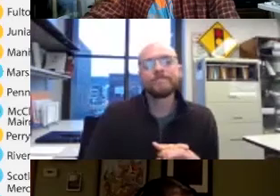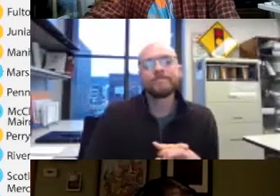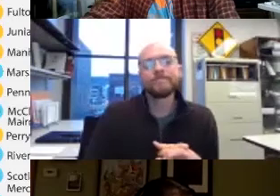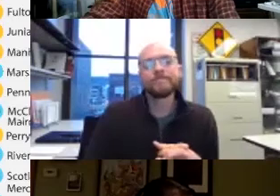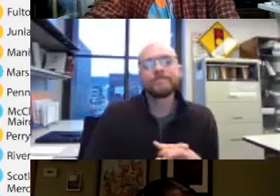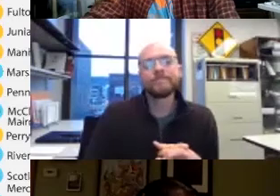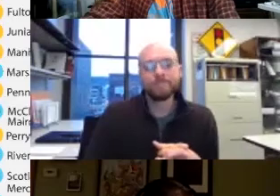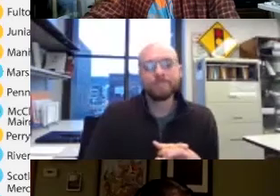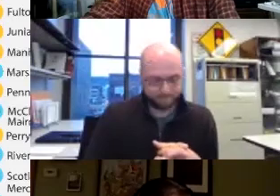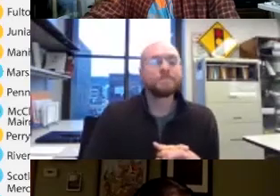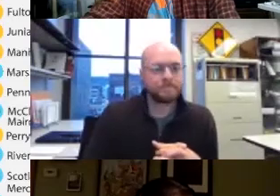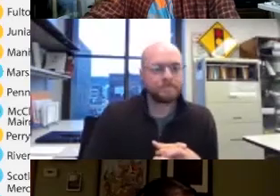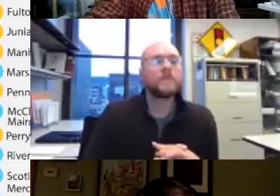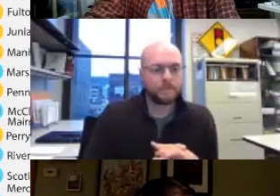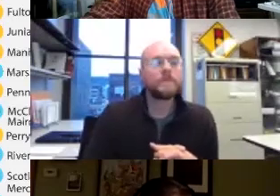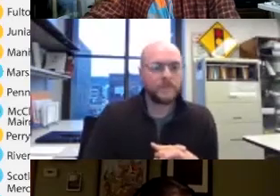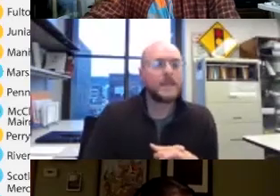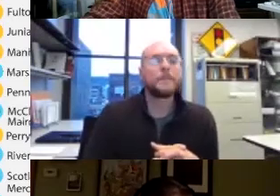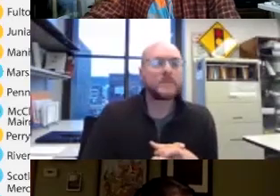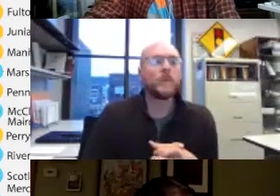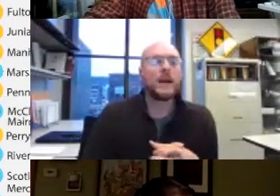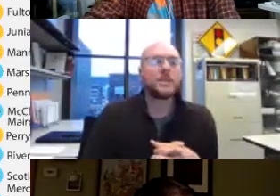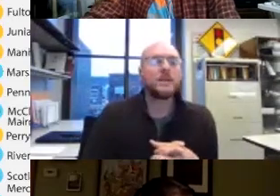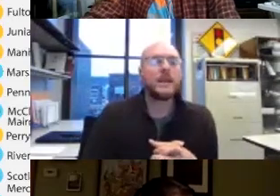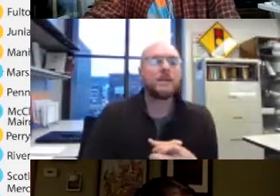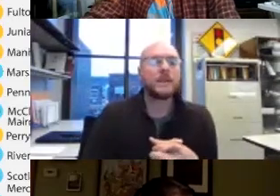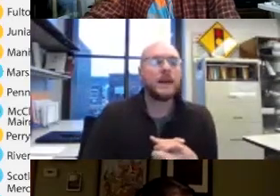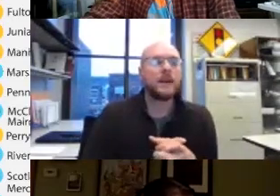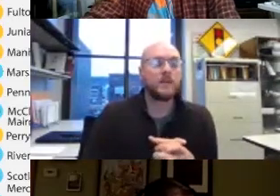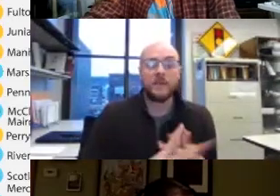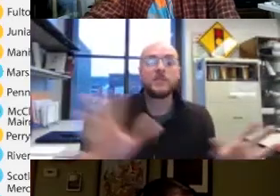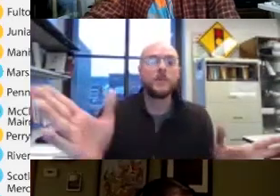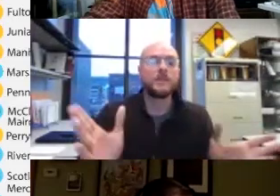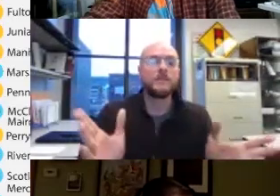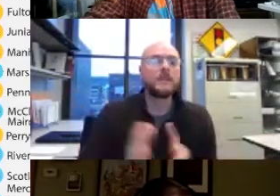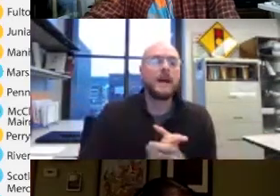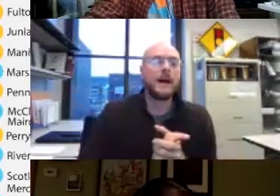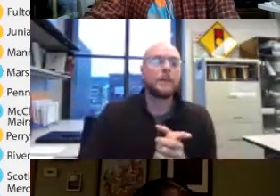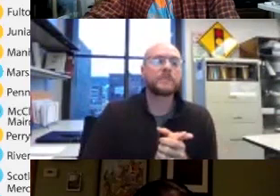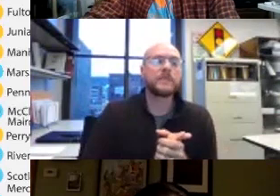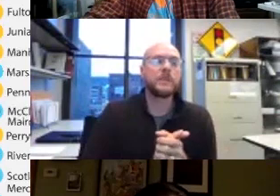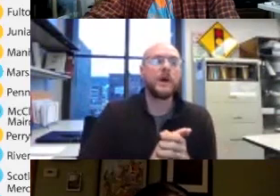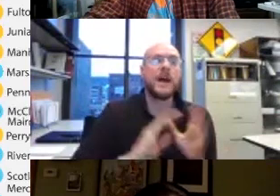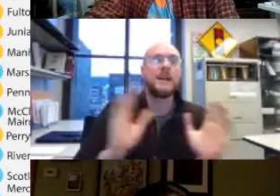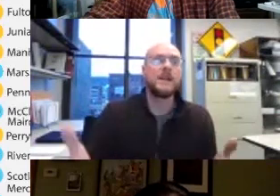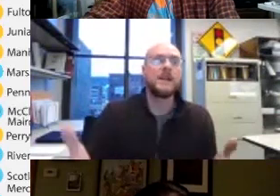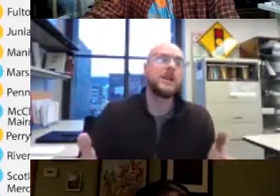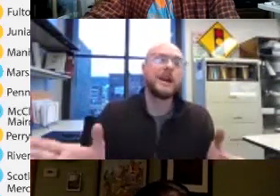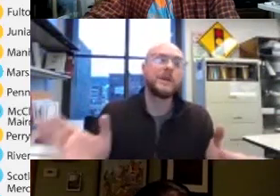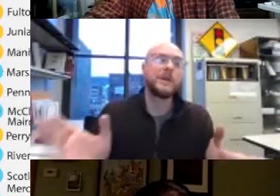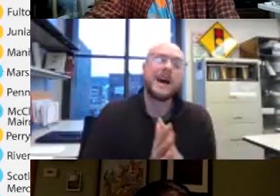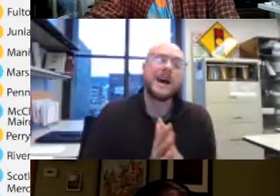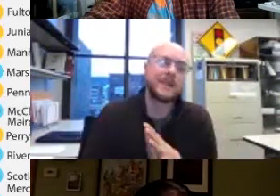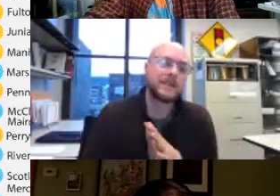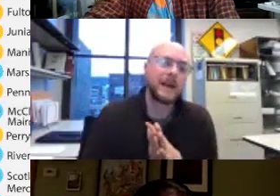that shows the volumes of traffic? Yep, we shared that with, and so we can, so I know we